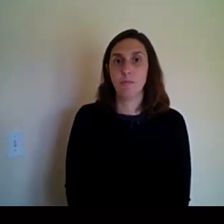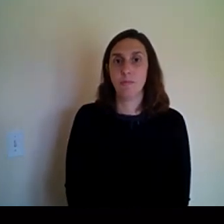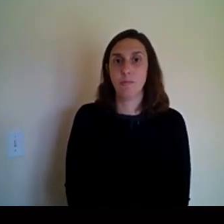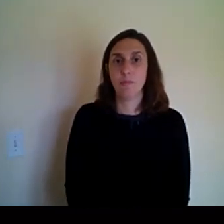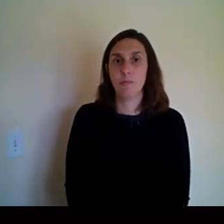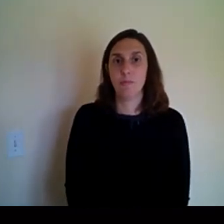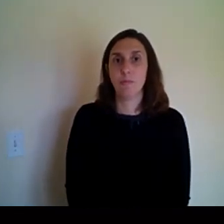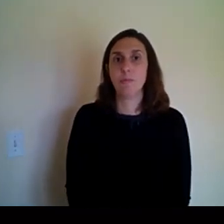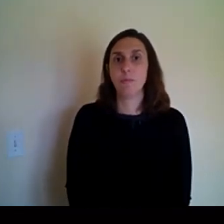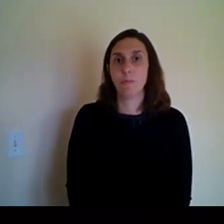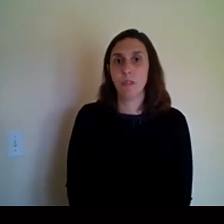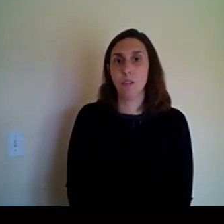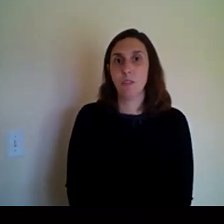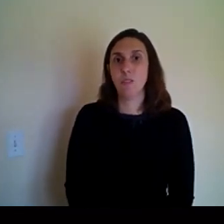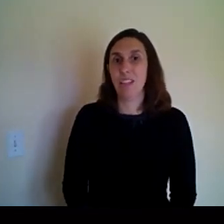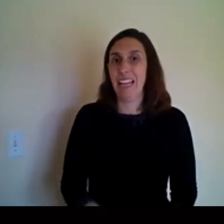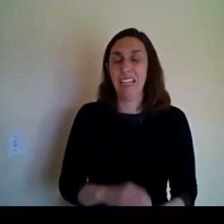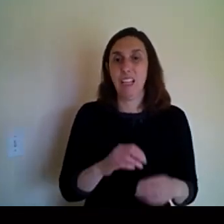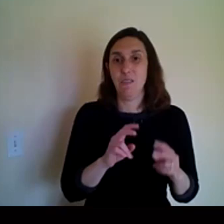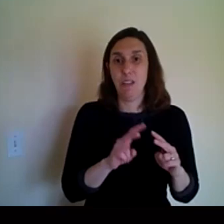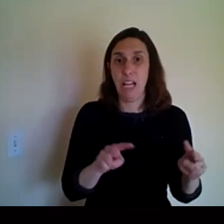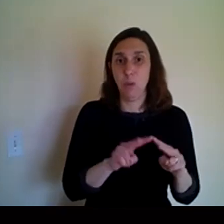does not equal the value of f of d.